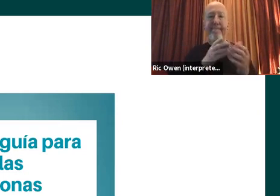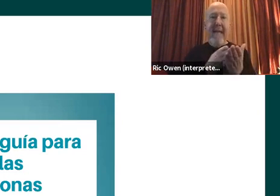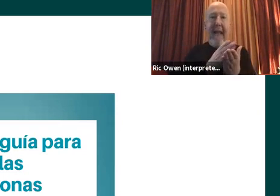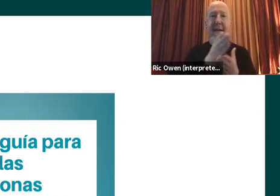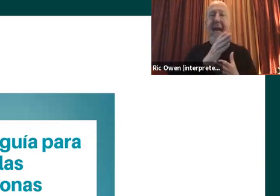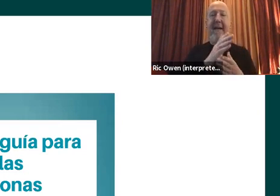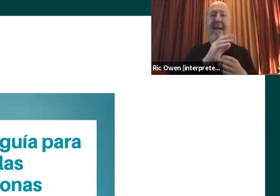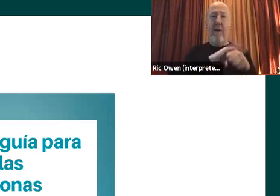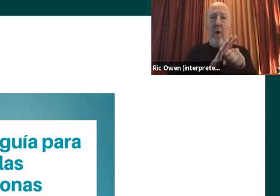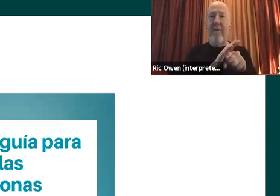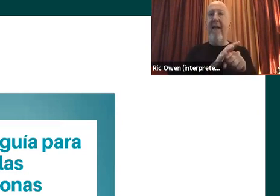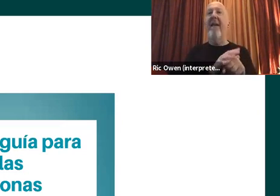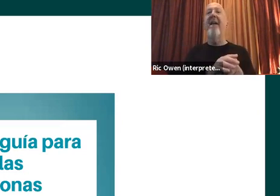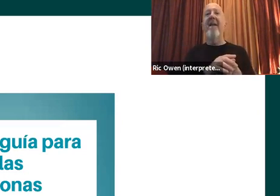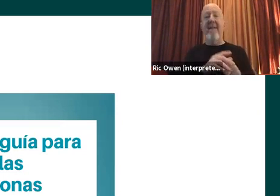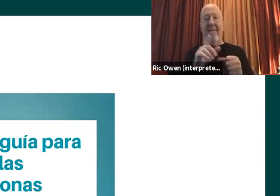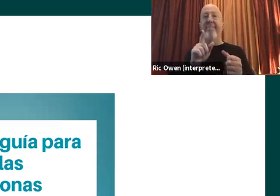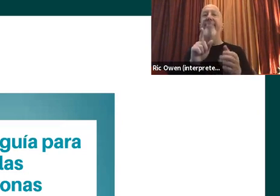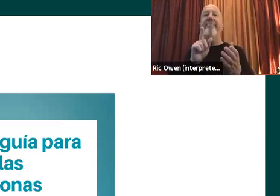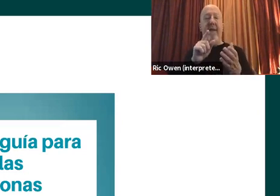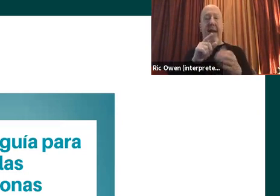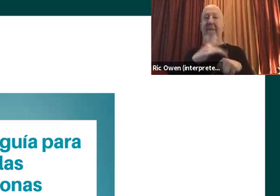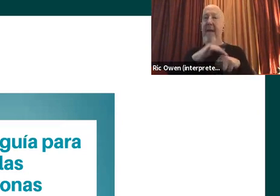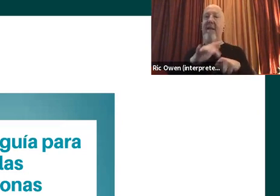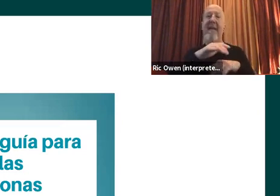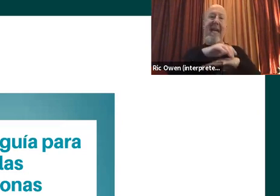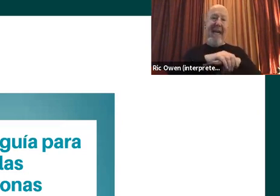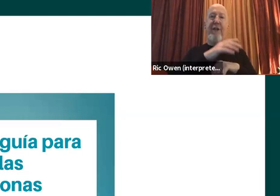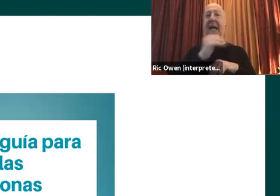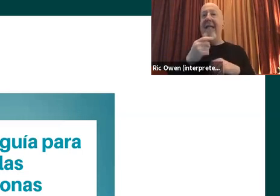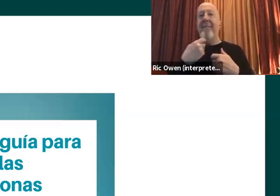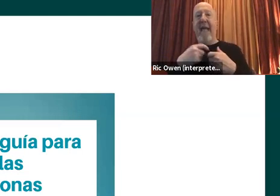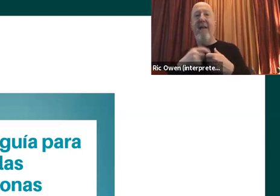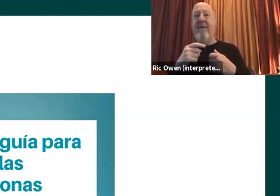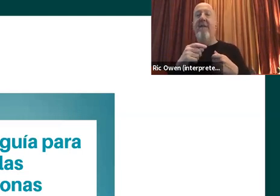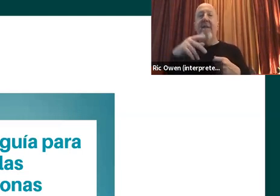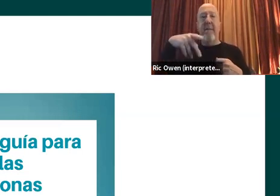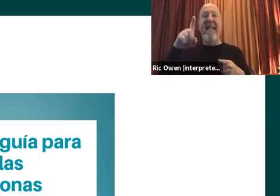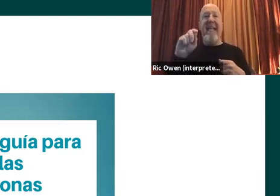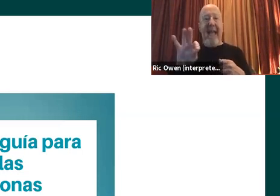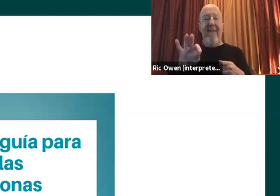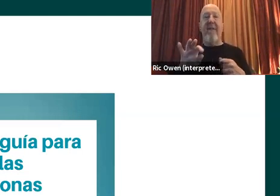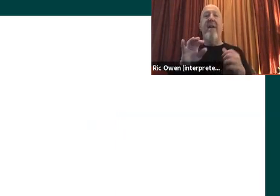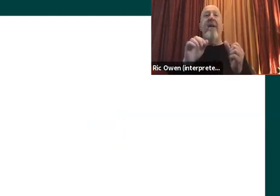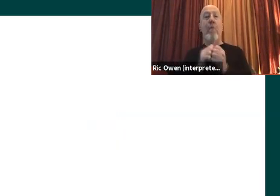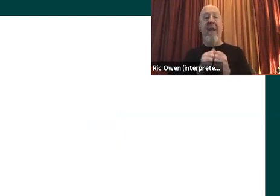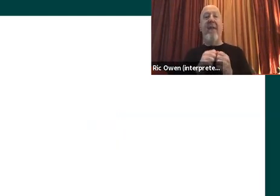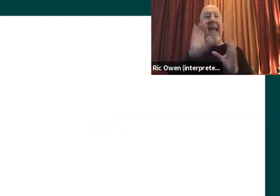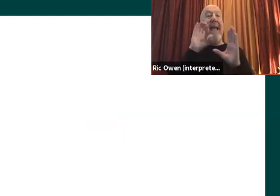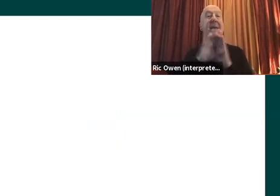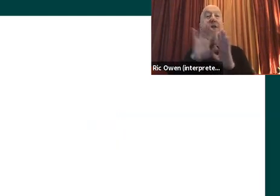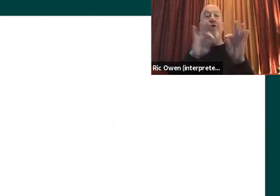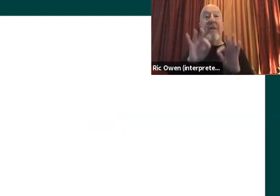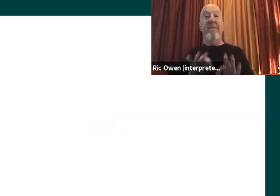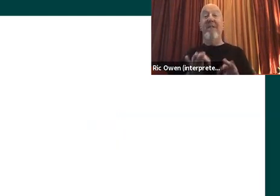both English and Spanish. These are accessible PDFs with image descriptions as well. And